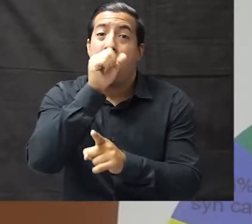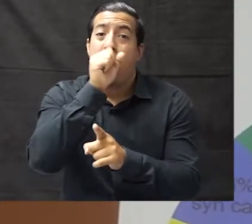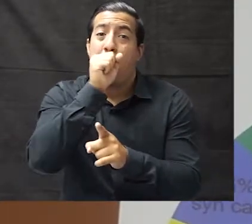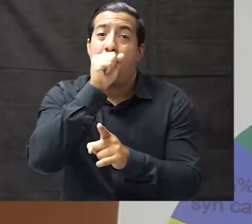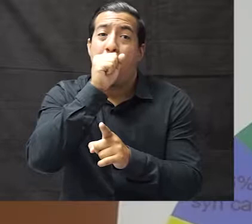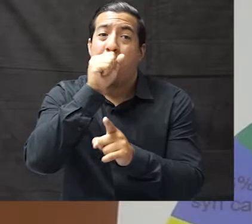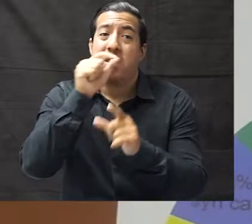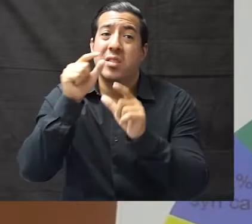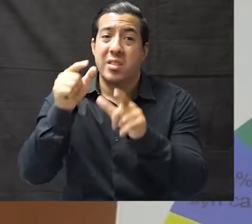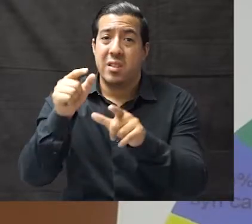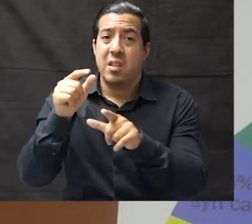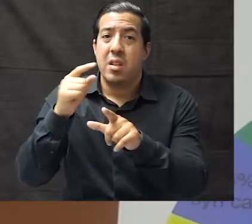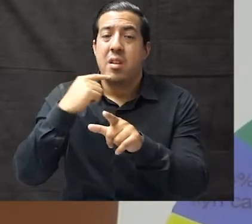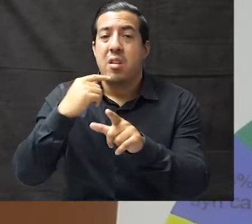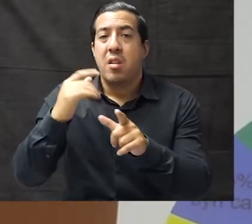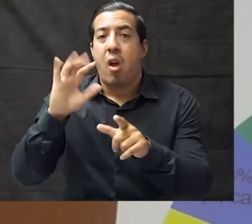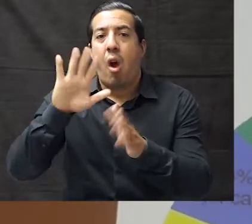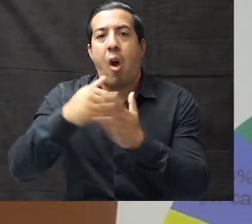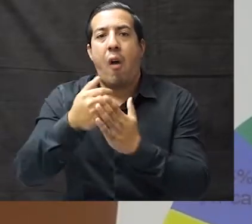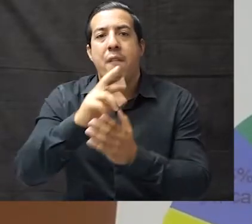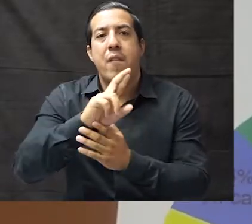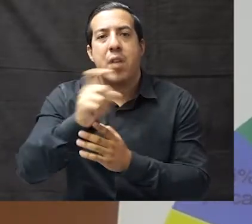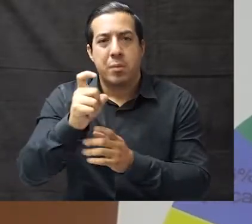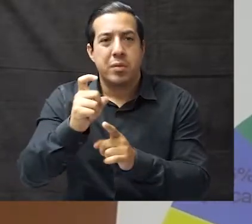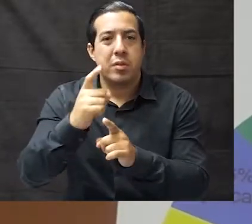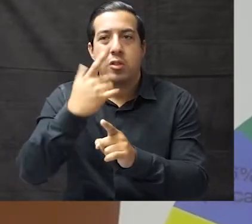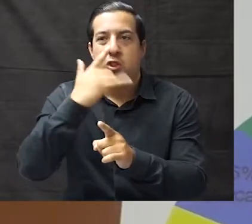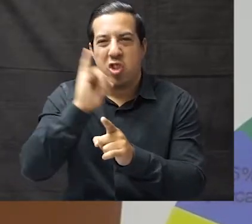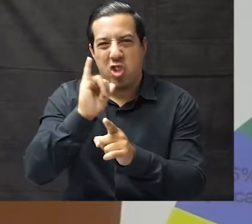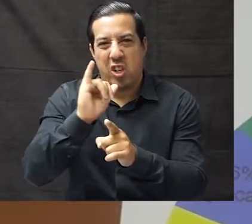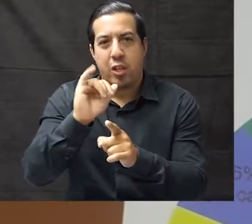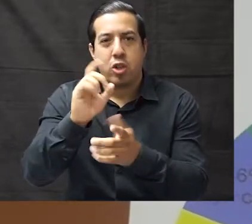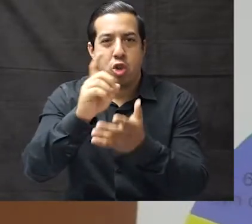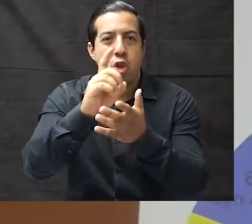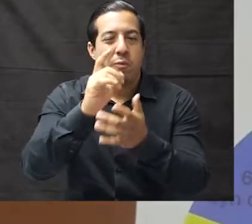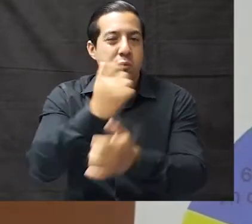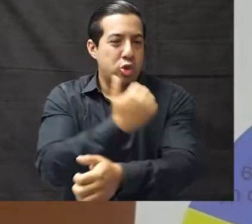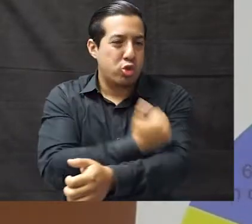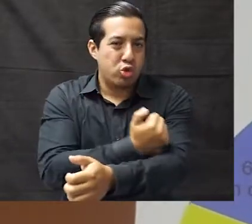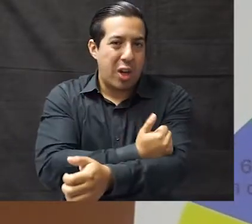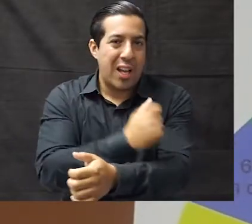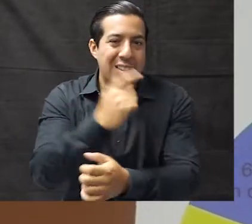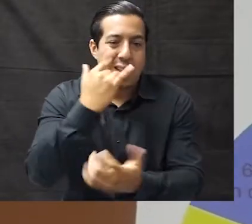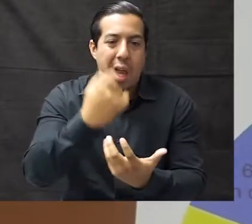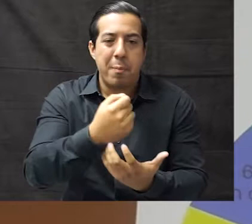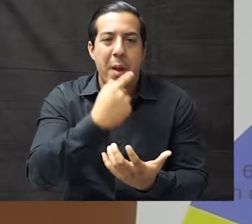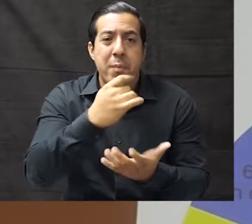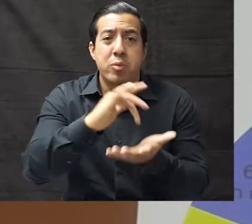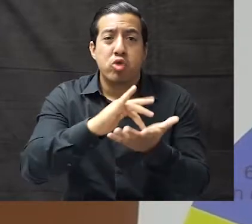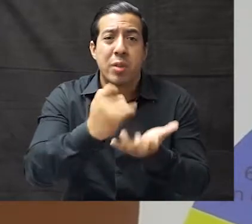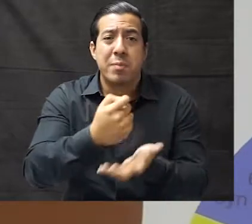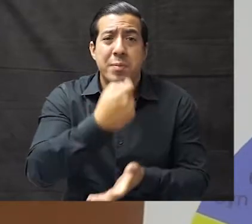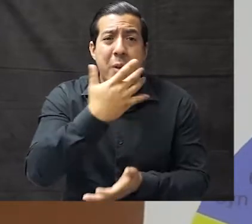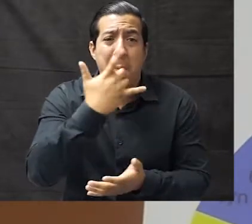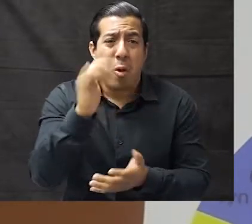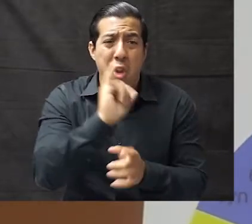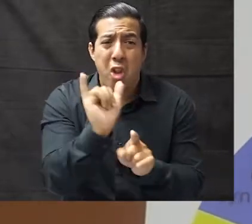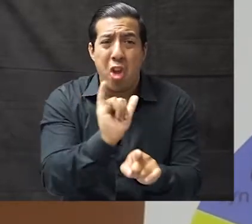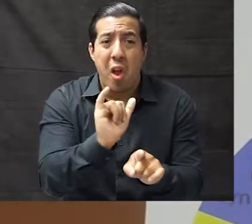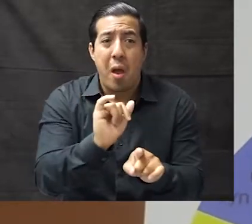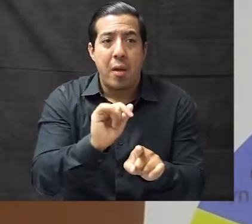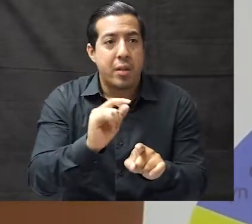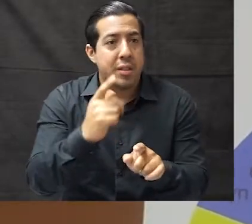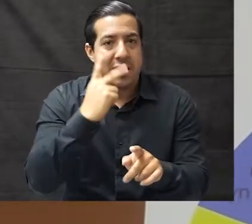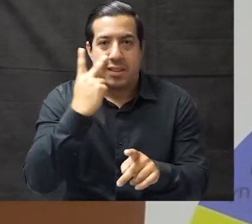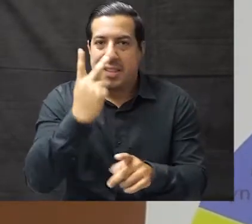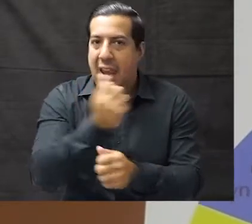about. And you can see the top slice up there, the 2% heroin. Opioids have never been a real big